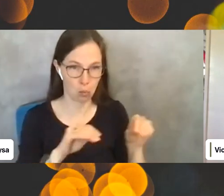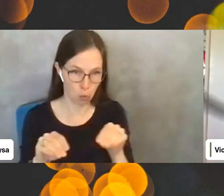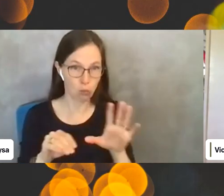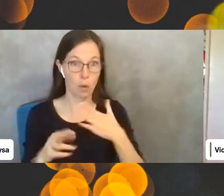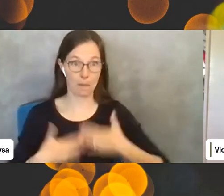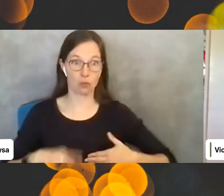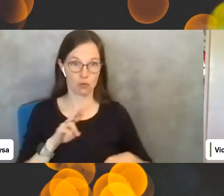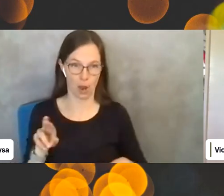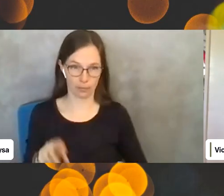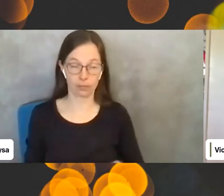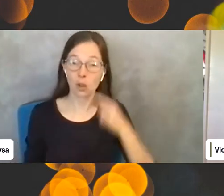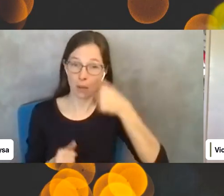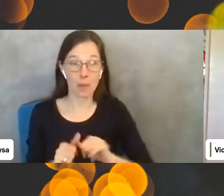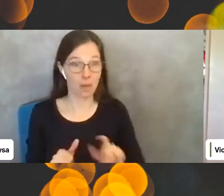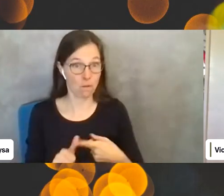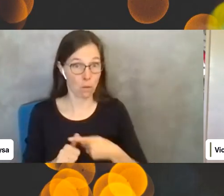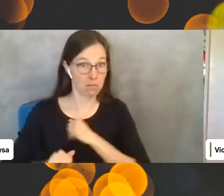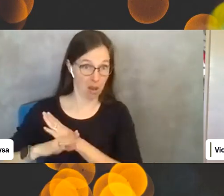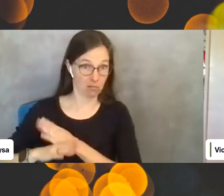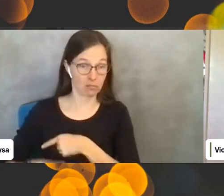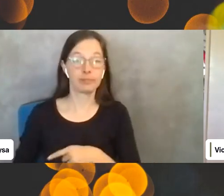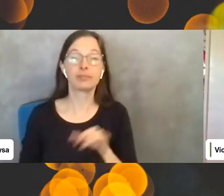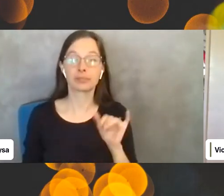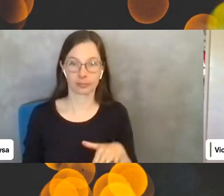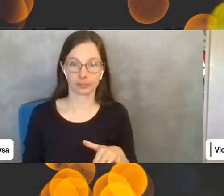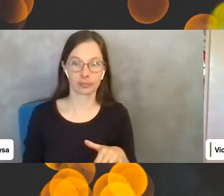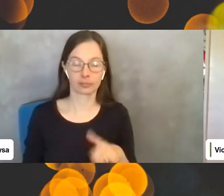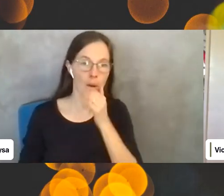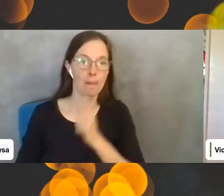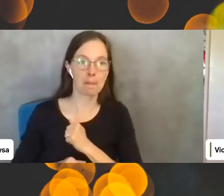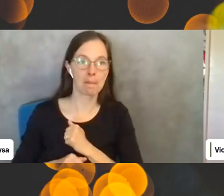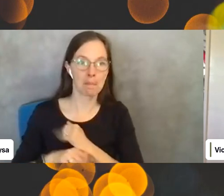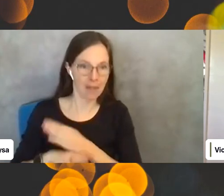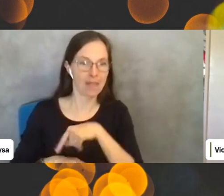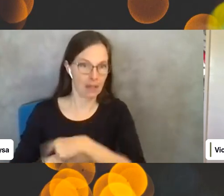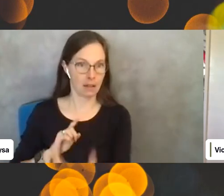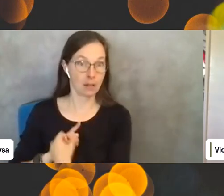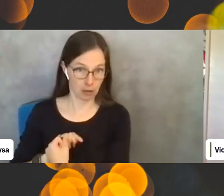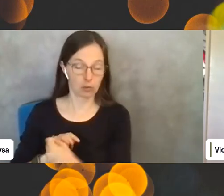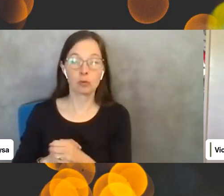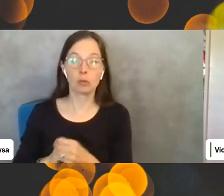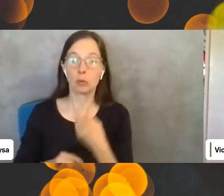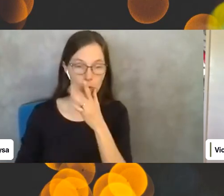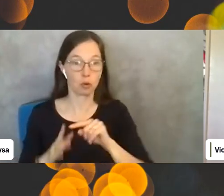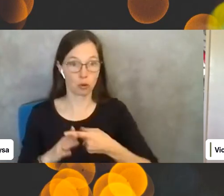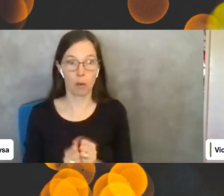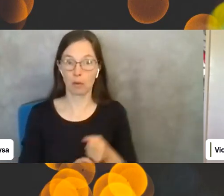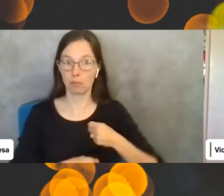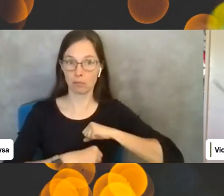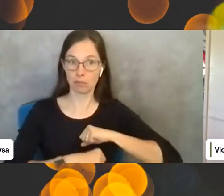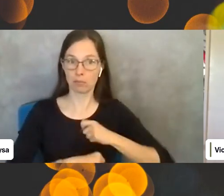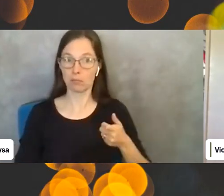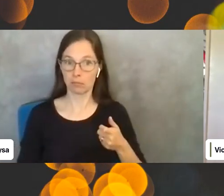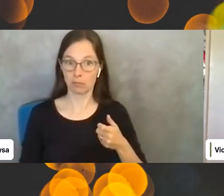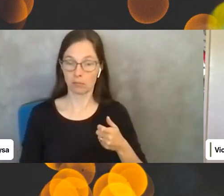remember that first parry? This is what is going to parry this attack. So we're going to go on guard, and we're going to